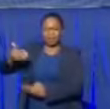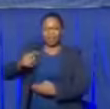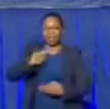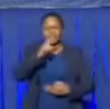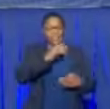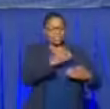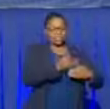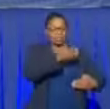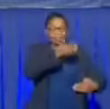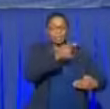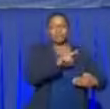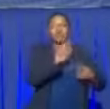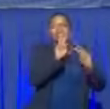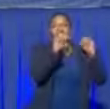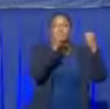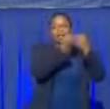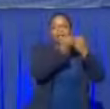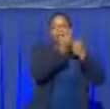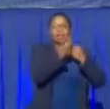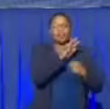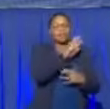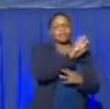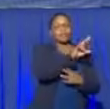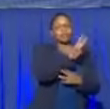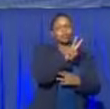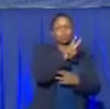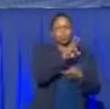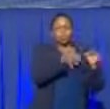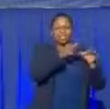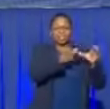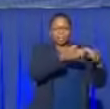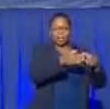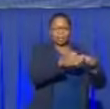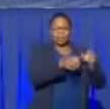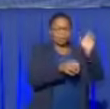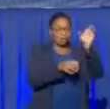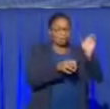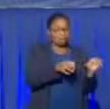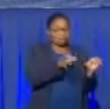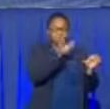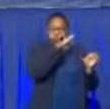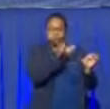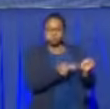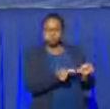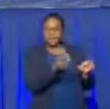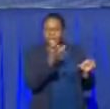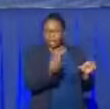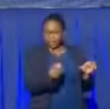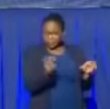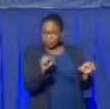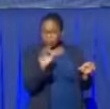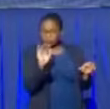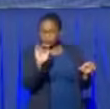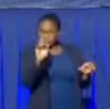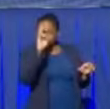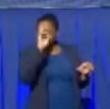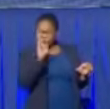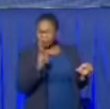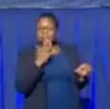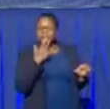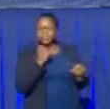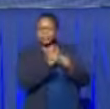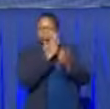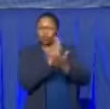52 political parties. The parties are set out in 2 columns. Again, we remind voters to only make a